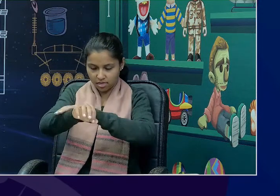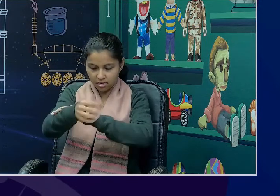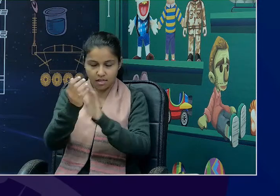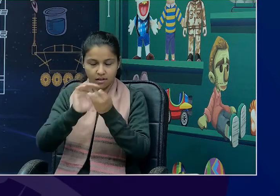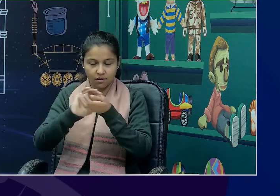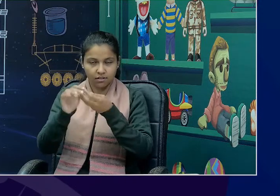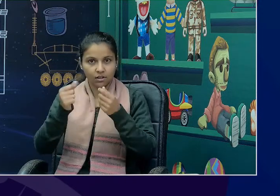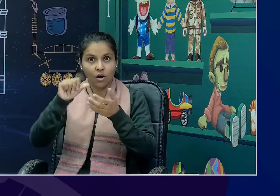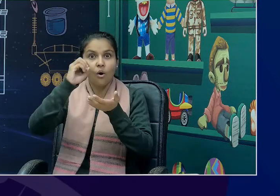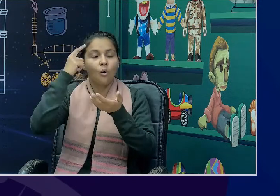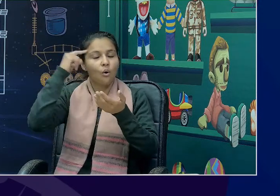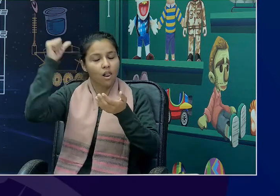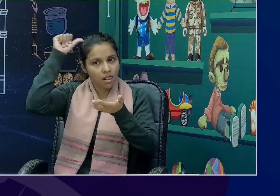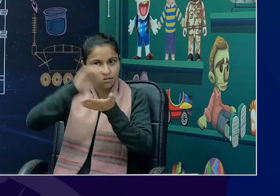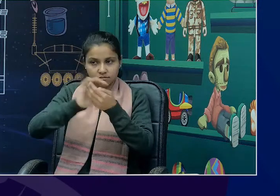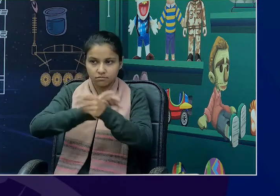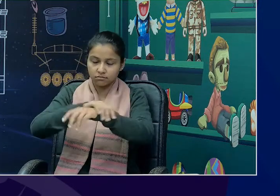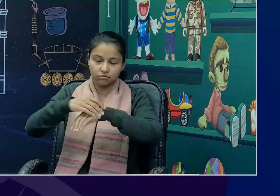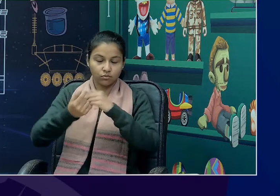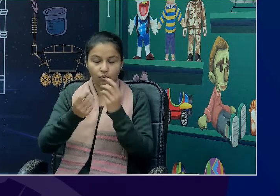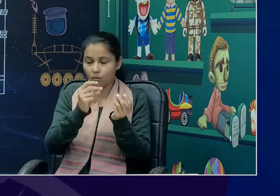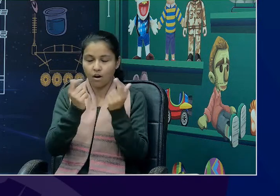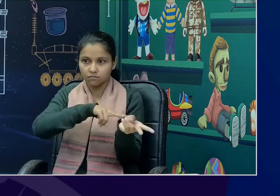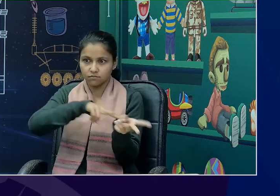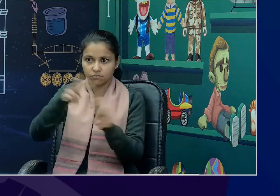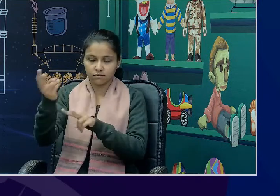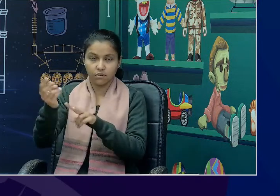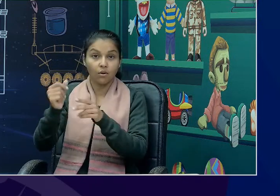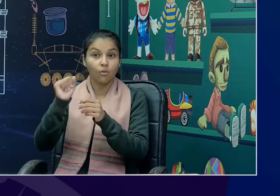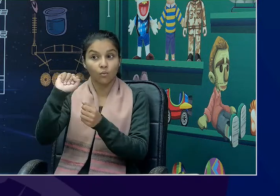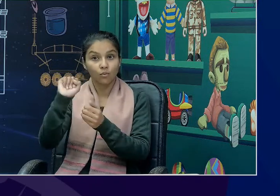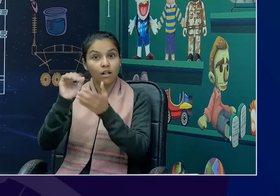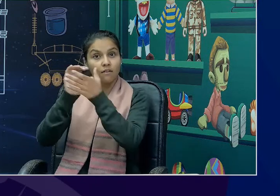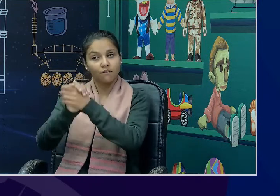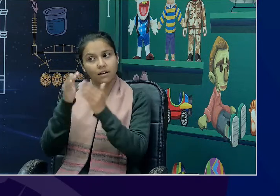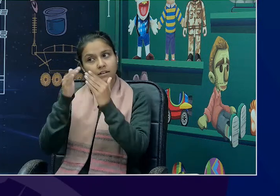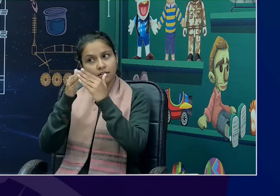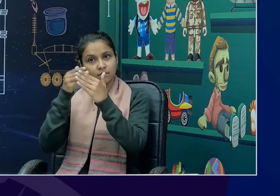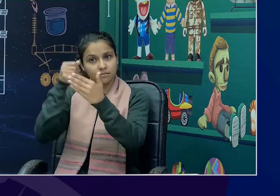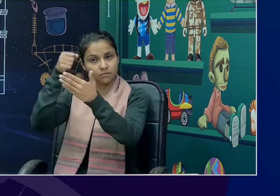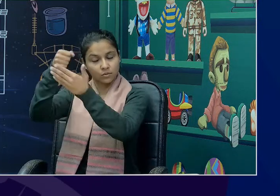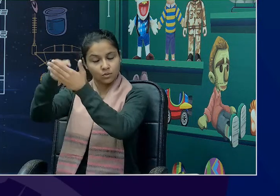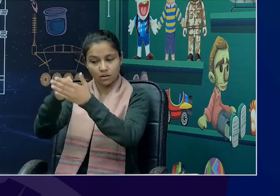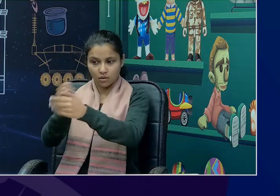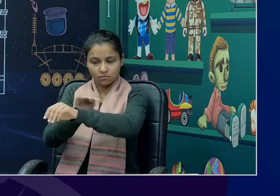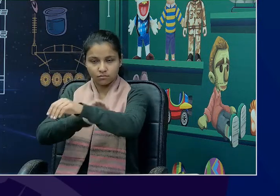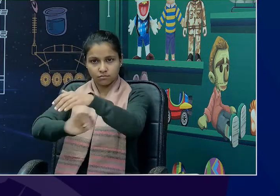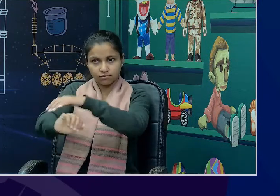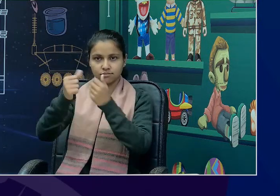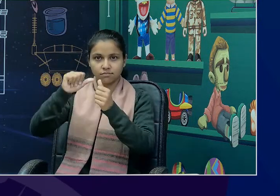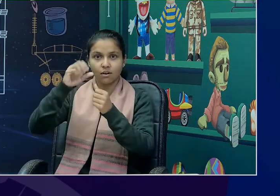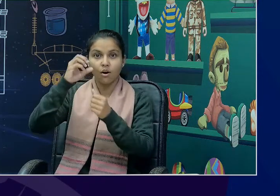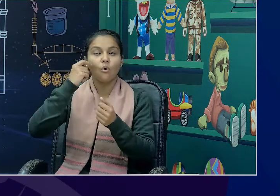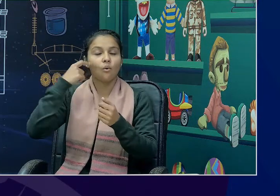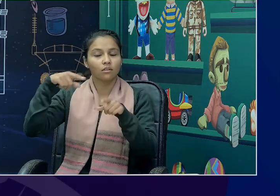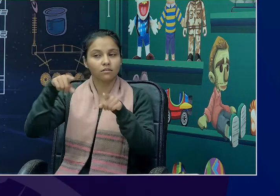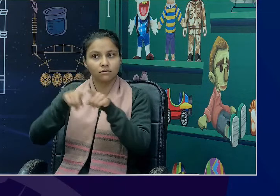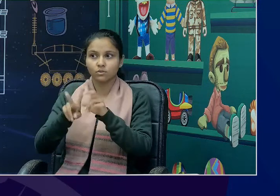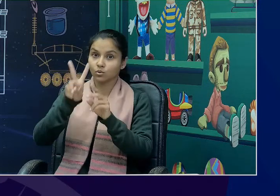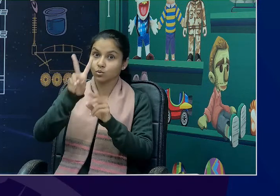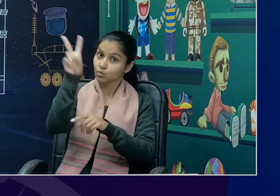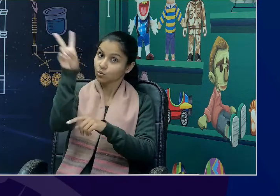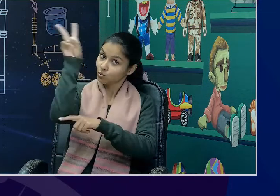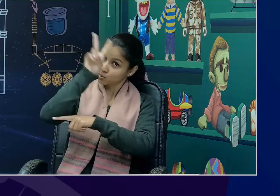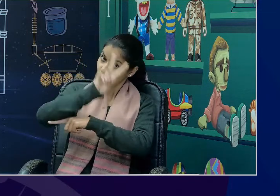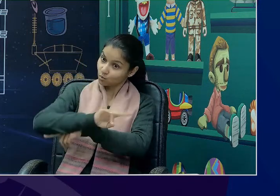make him realize that a snake was not there. He was so scared that he did not go to his own house for 2 days.